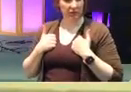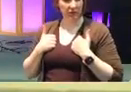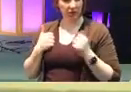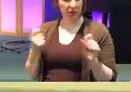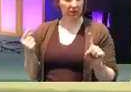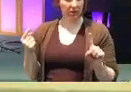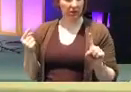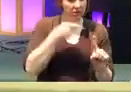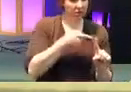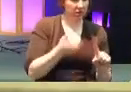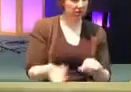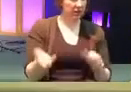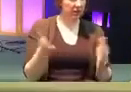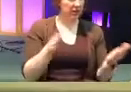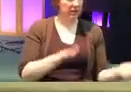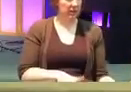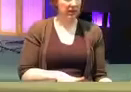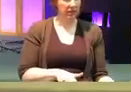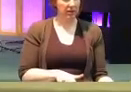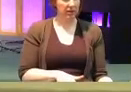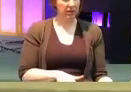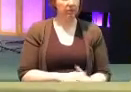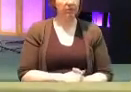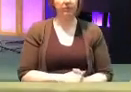unto death.